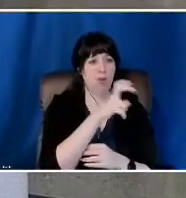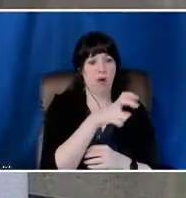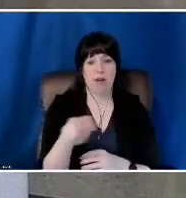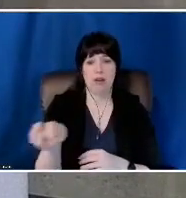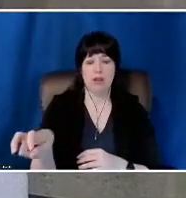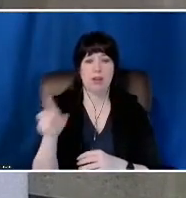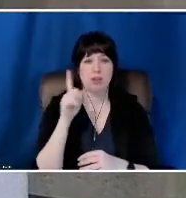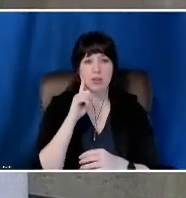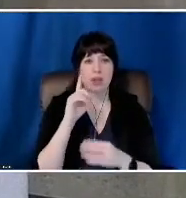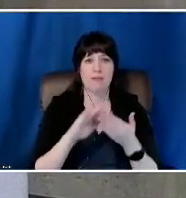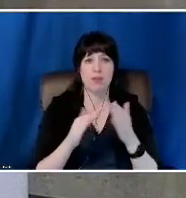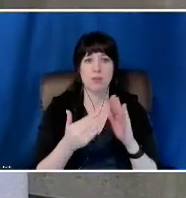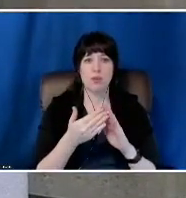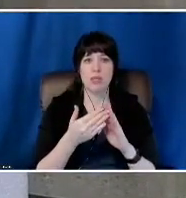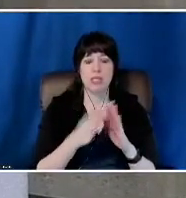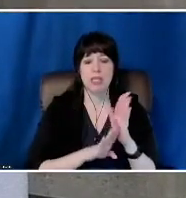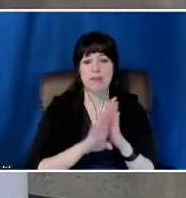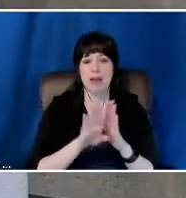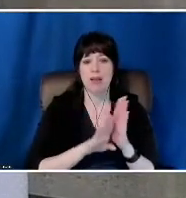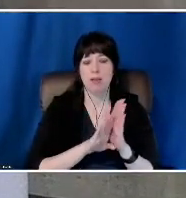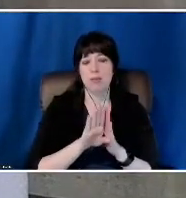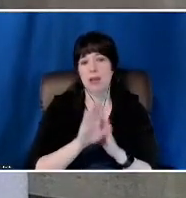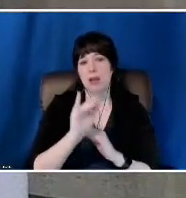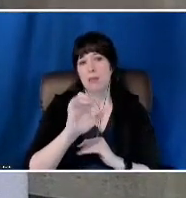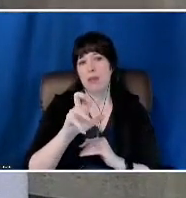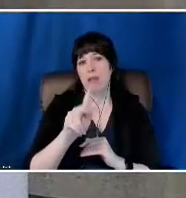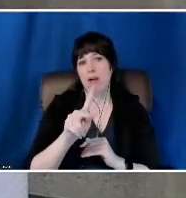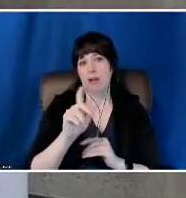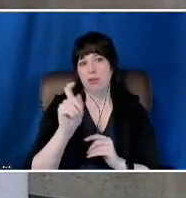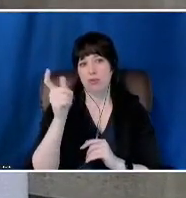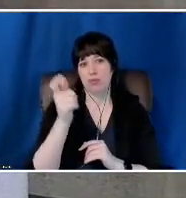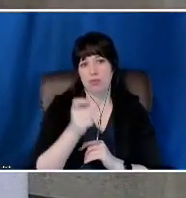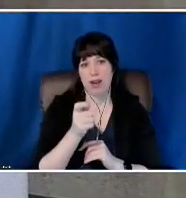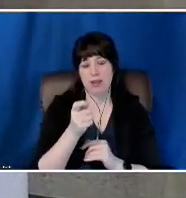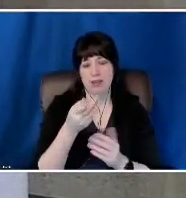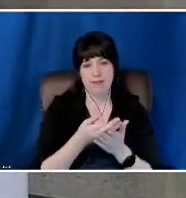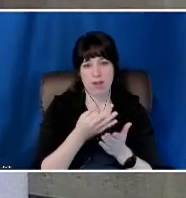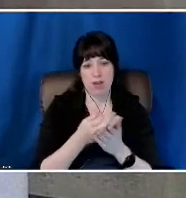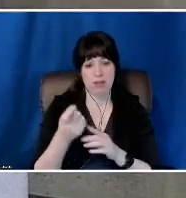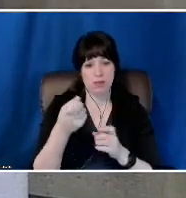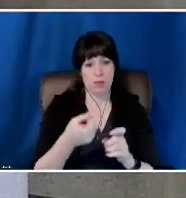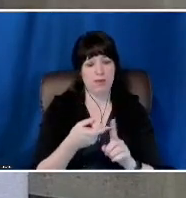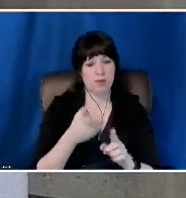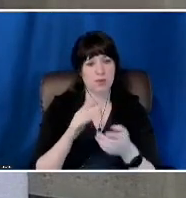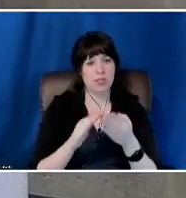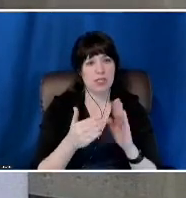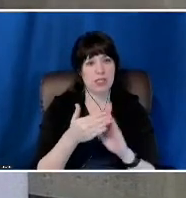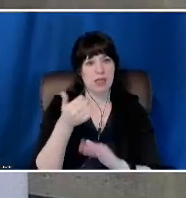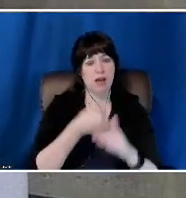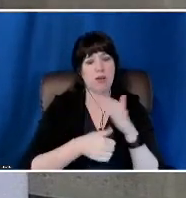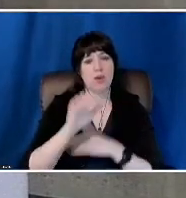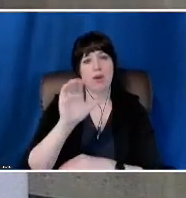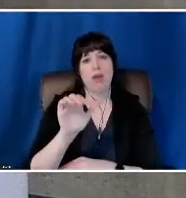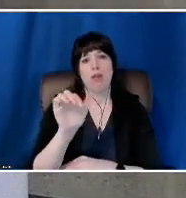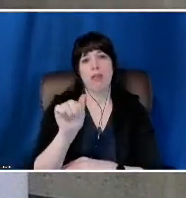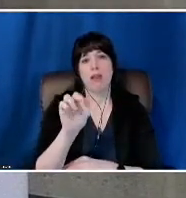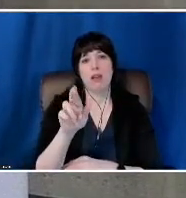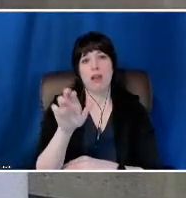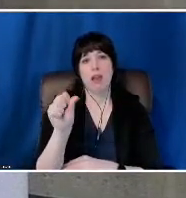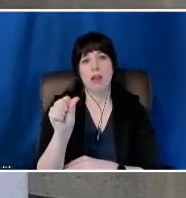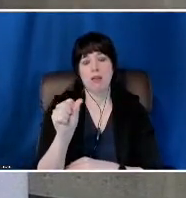community development block grant funds that were awarded to the city as part of the CARES Act. And of